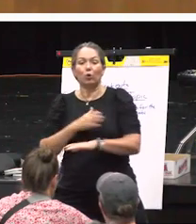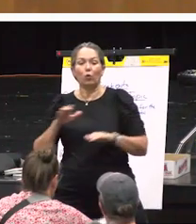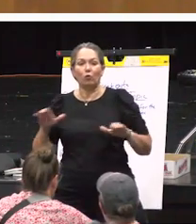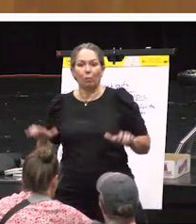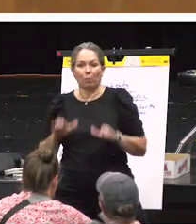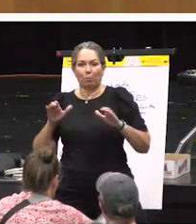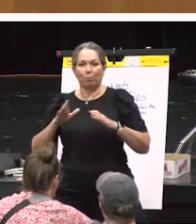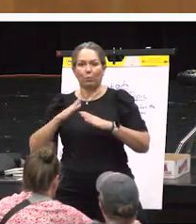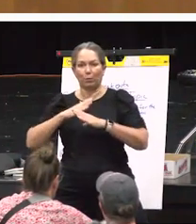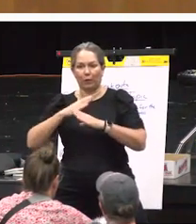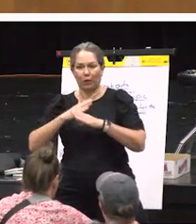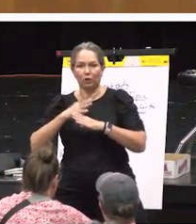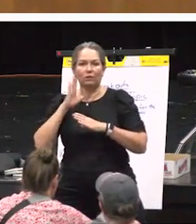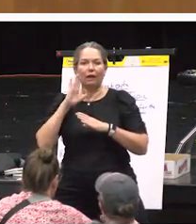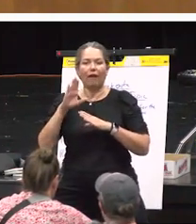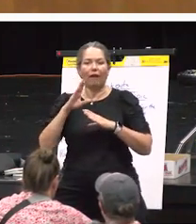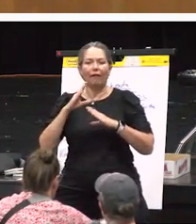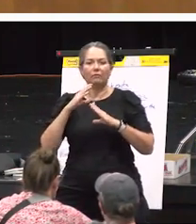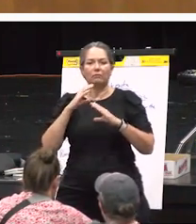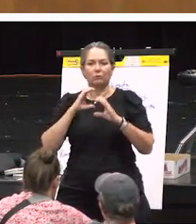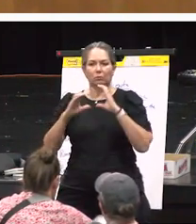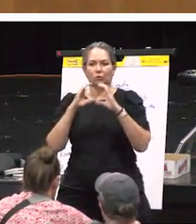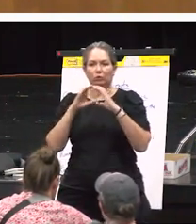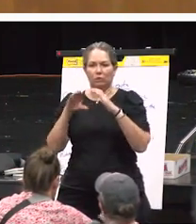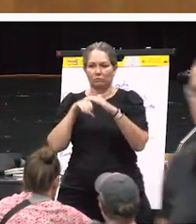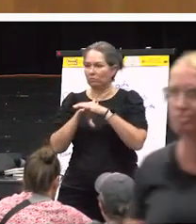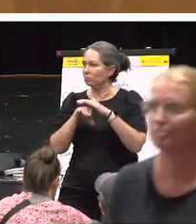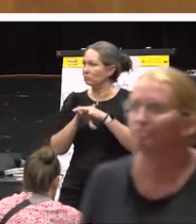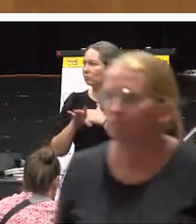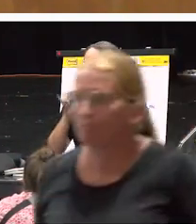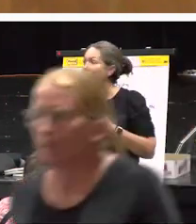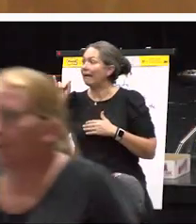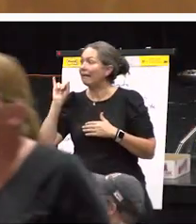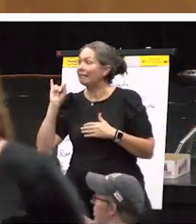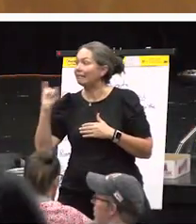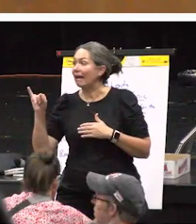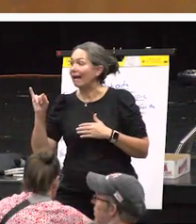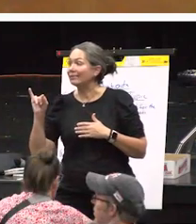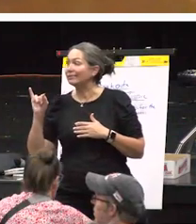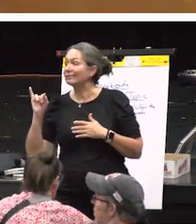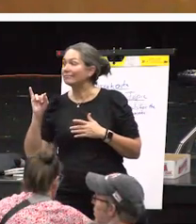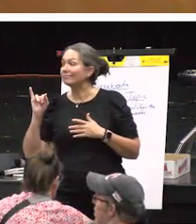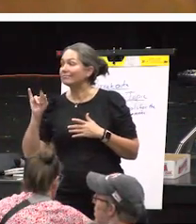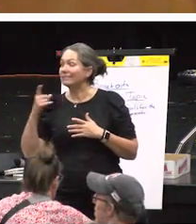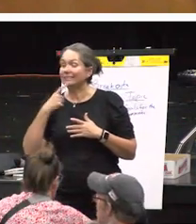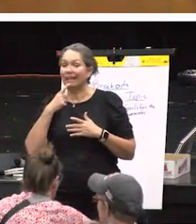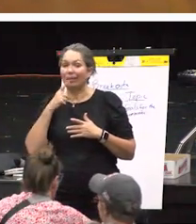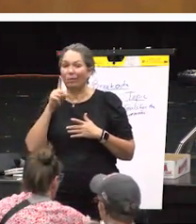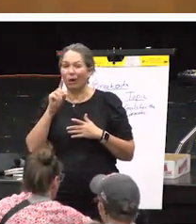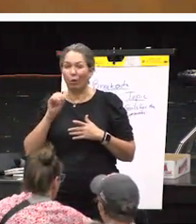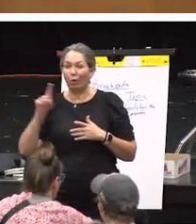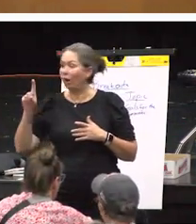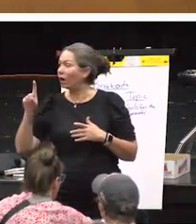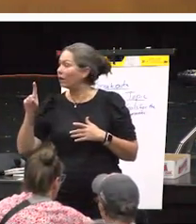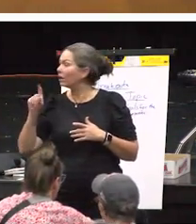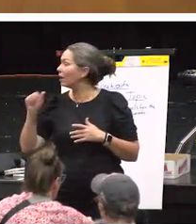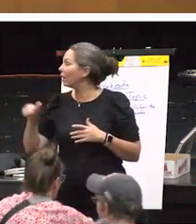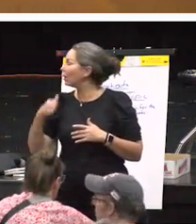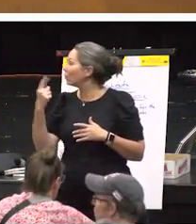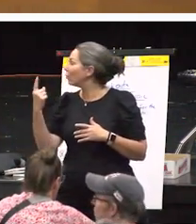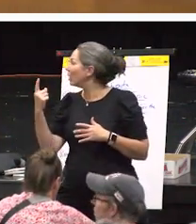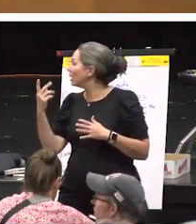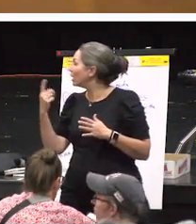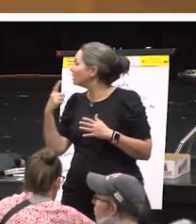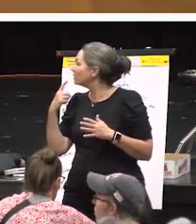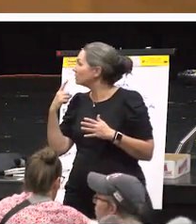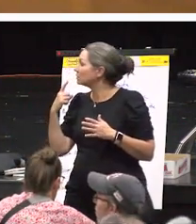disaster alert systems. This one was given a very high mark of 101. There was the other one that Dan Jones